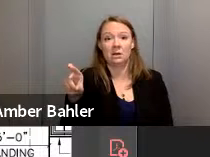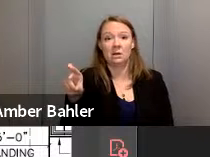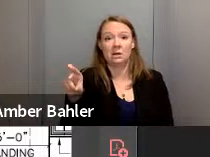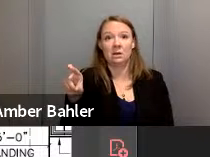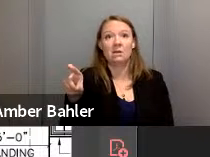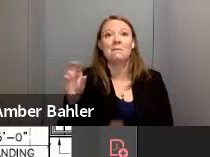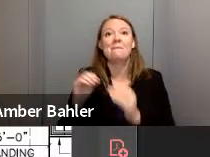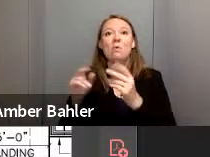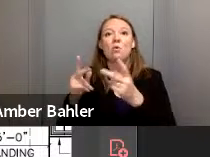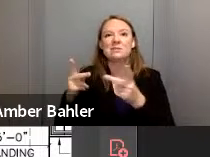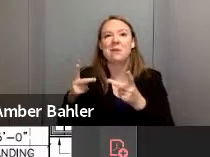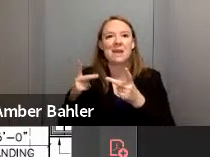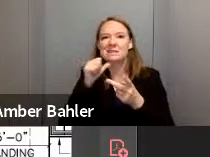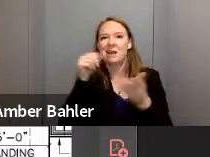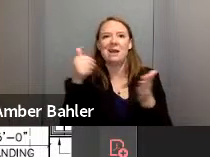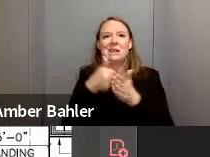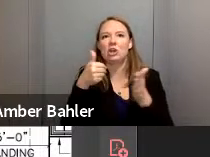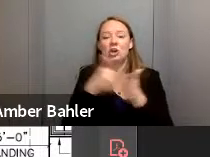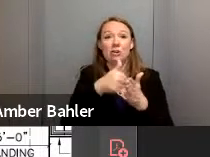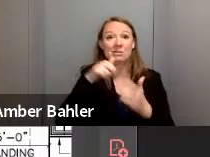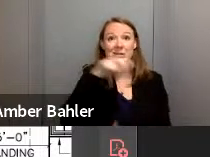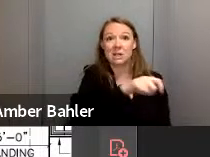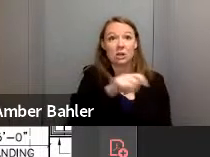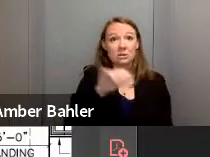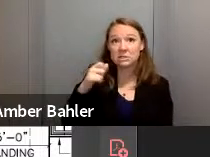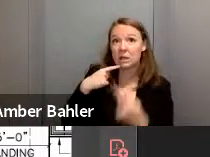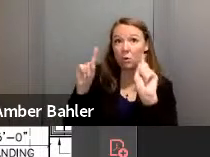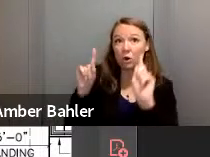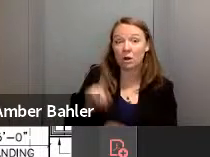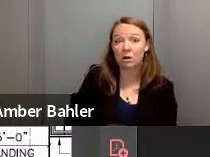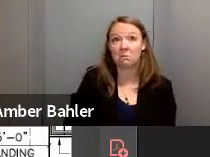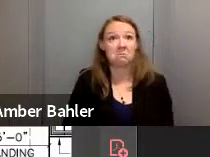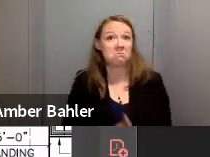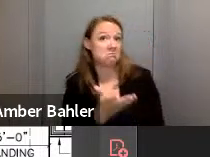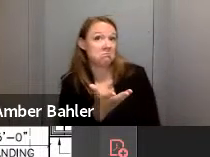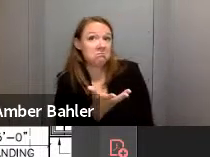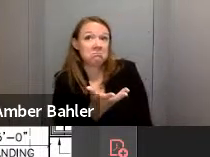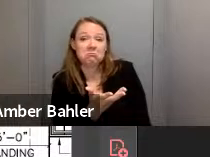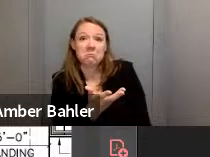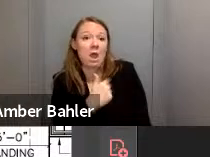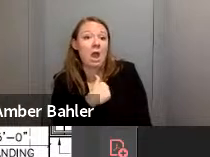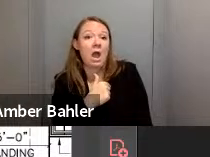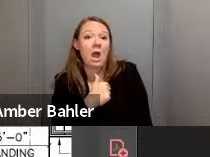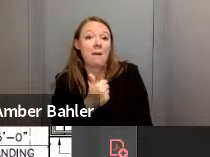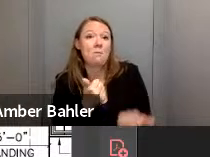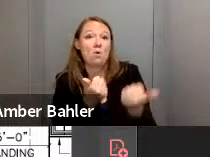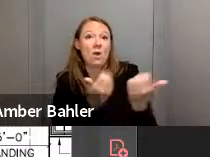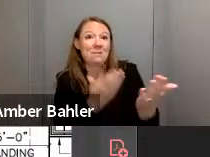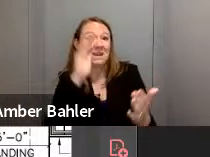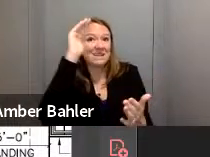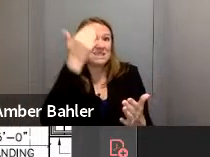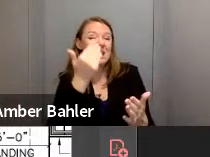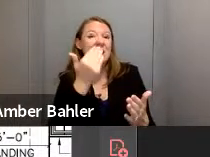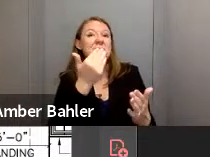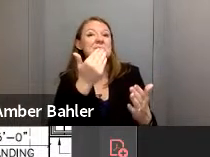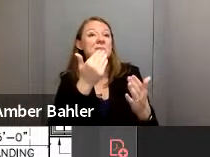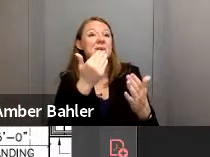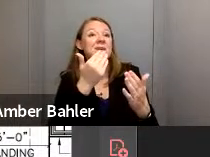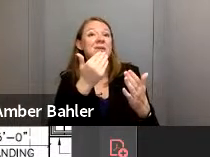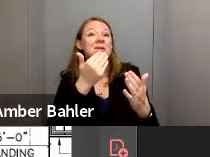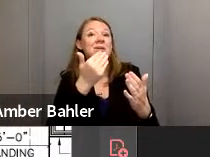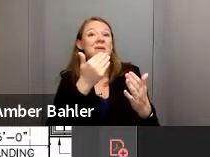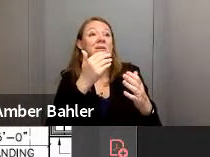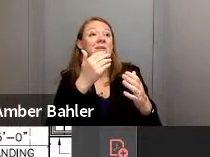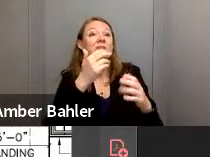us more space away from the stairs. Does that work? I mean, I'm just recommending it seemed a bit close to the stair from a safety